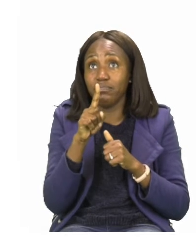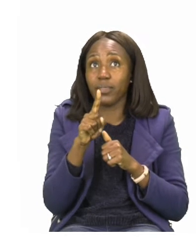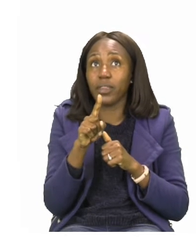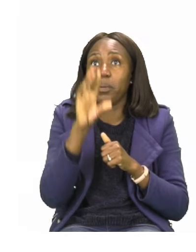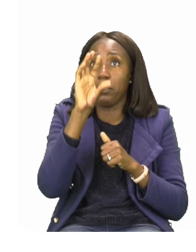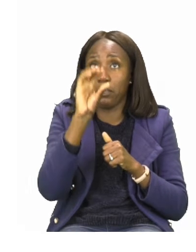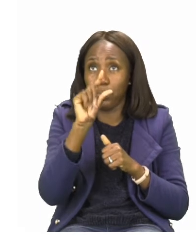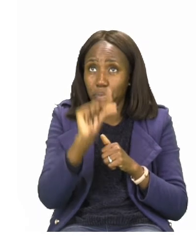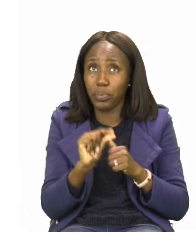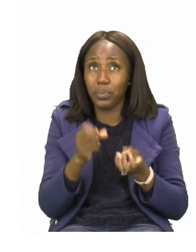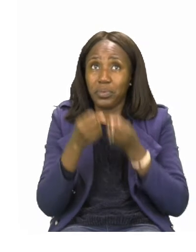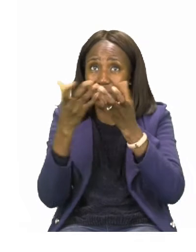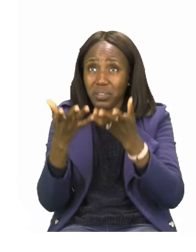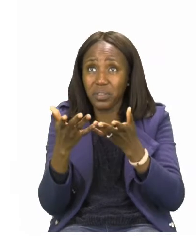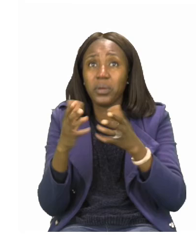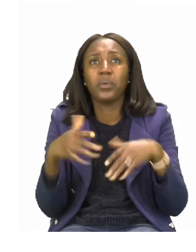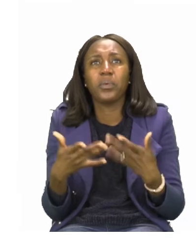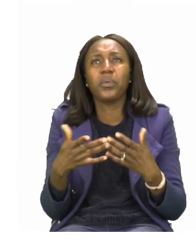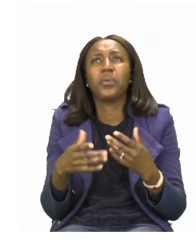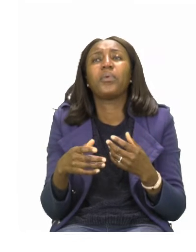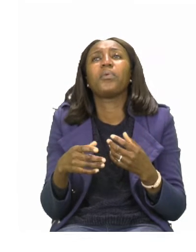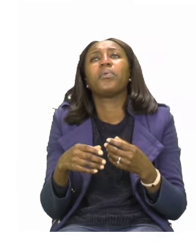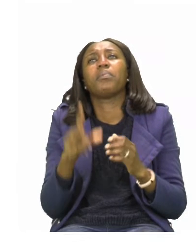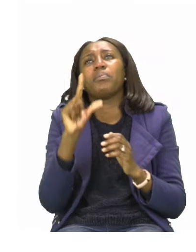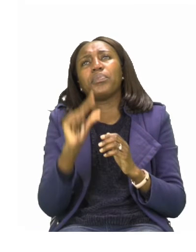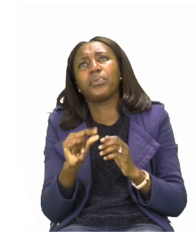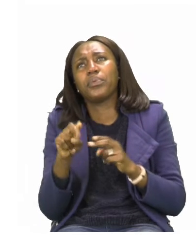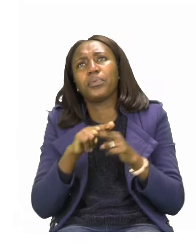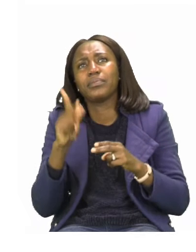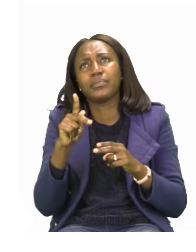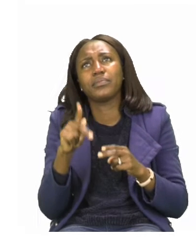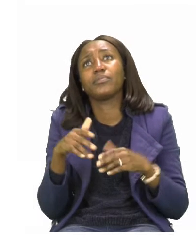reduce, reuse, or recycle?